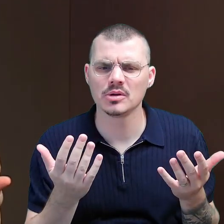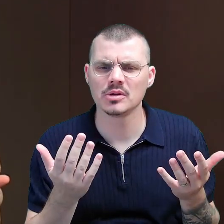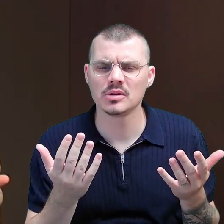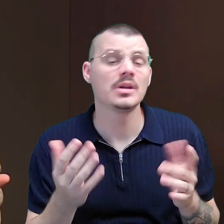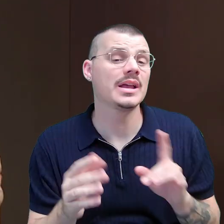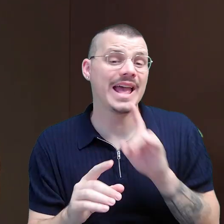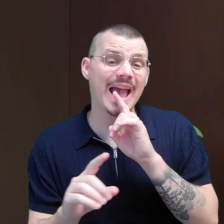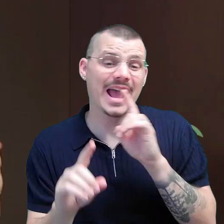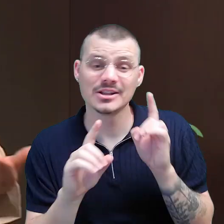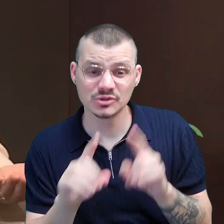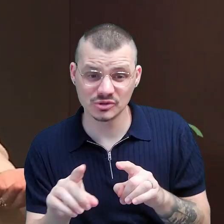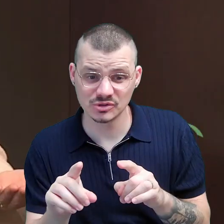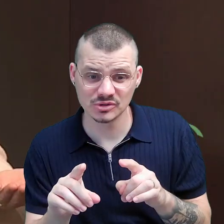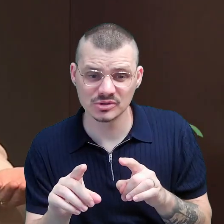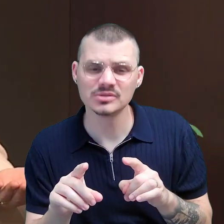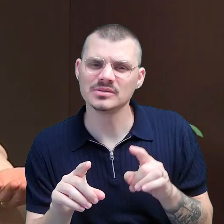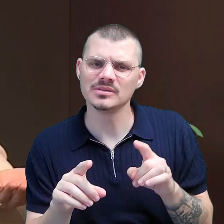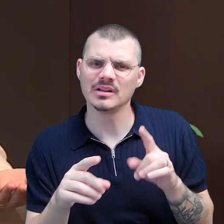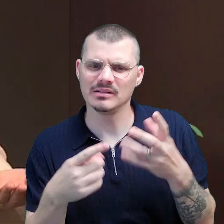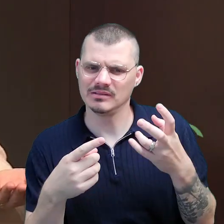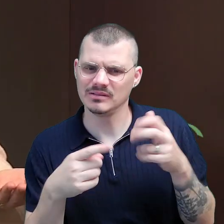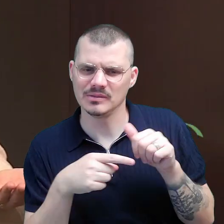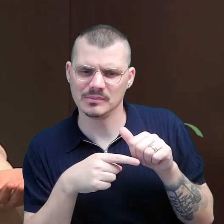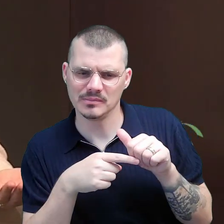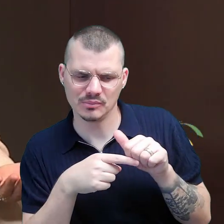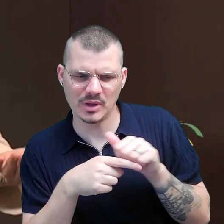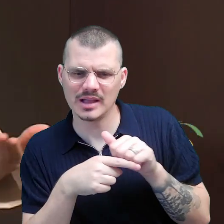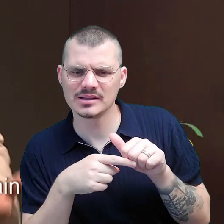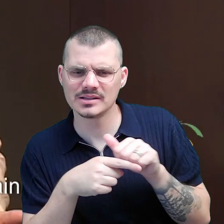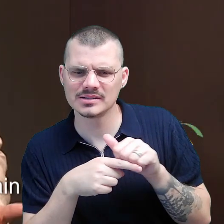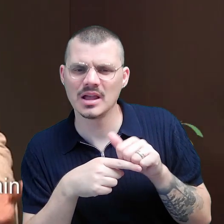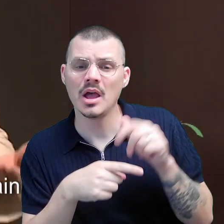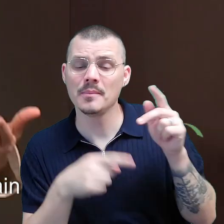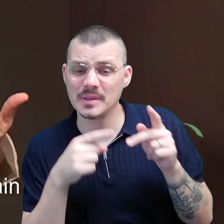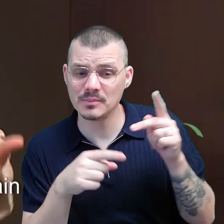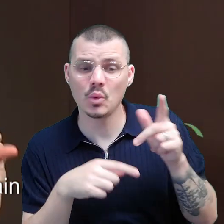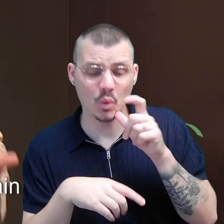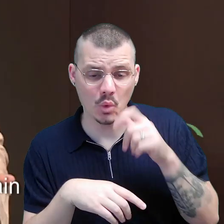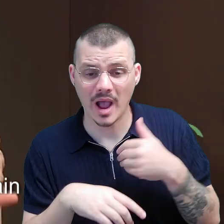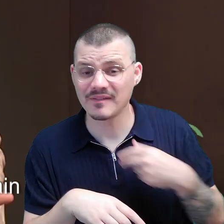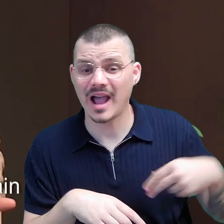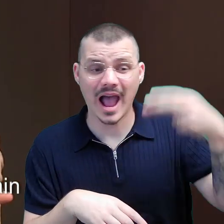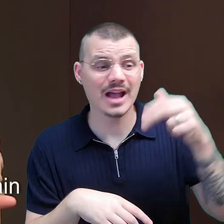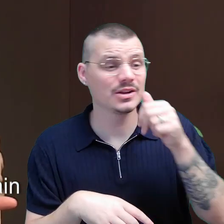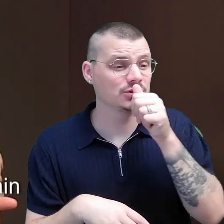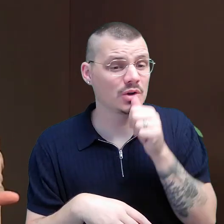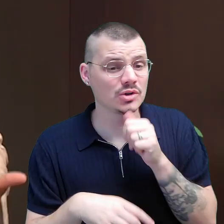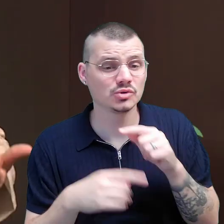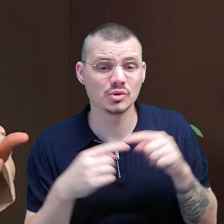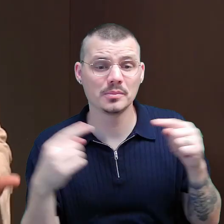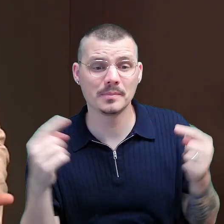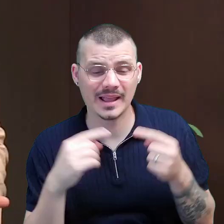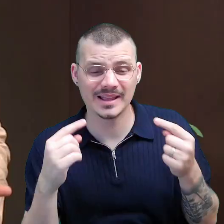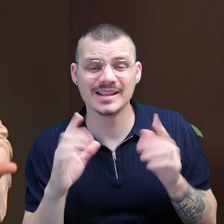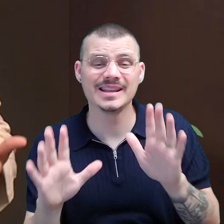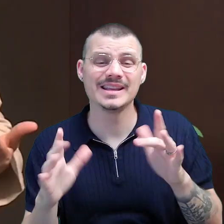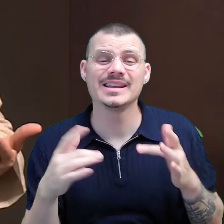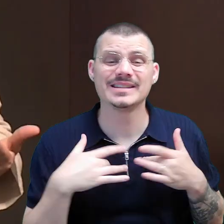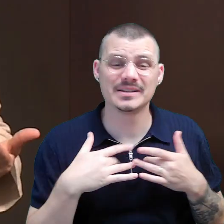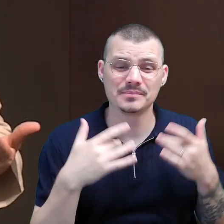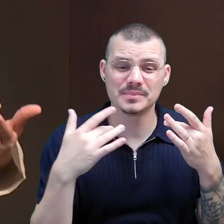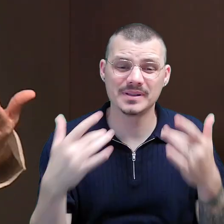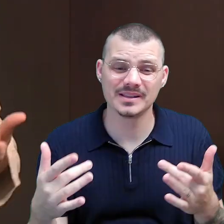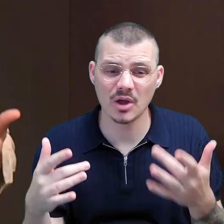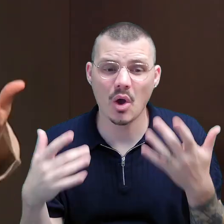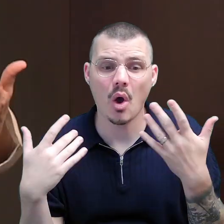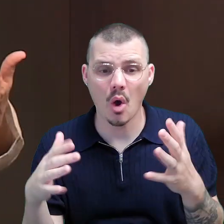the answer is practice. People that have a high tolerance to pain typically